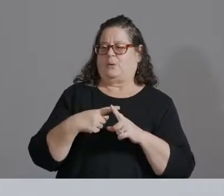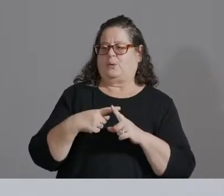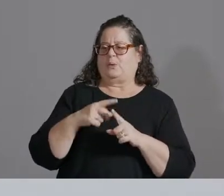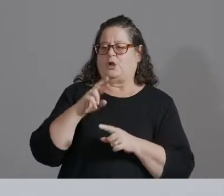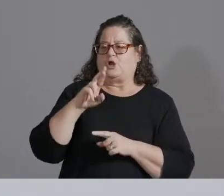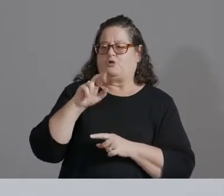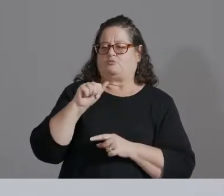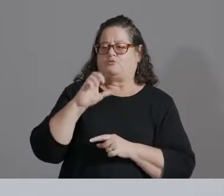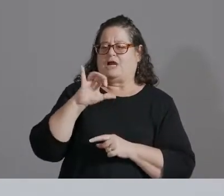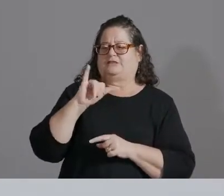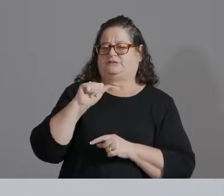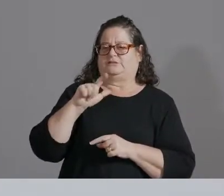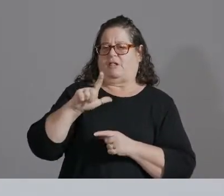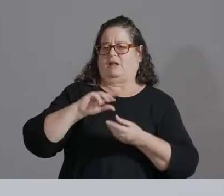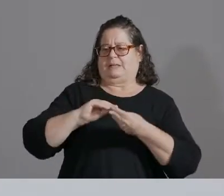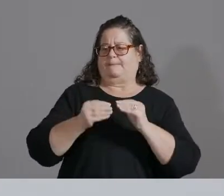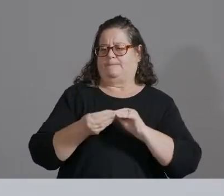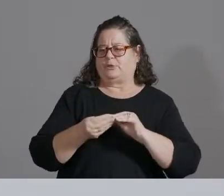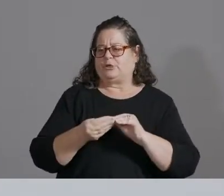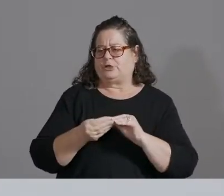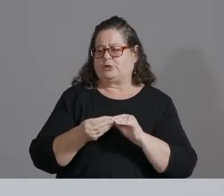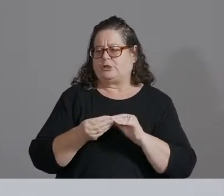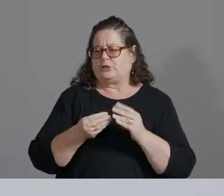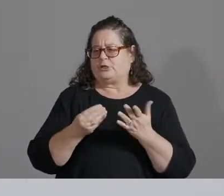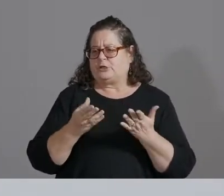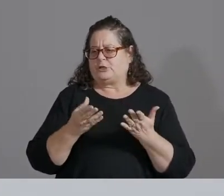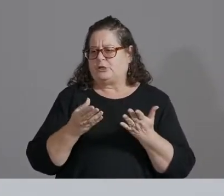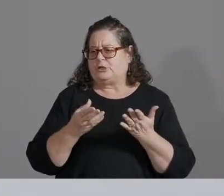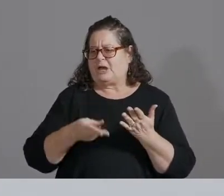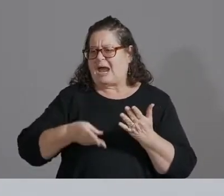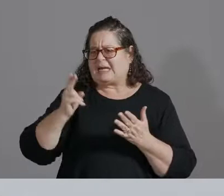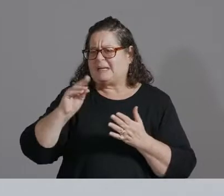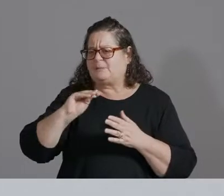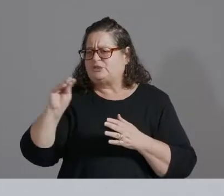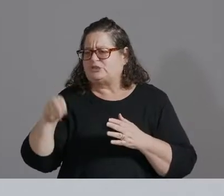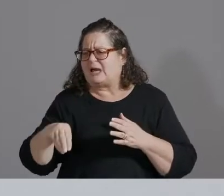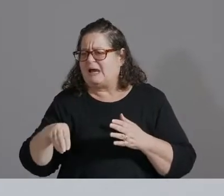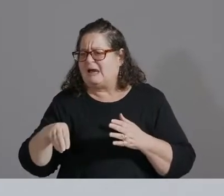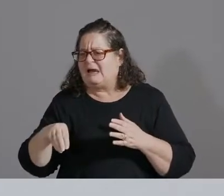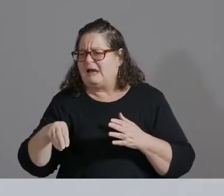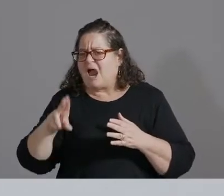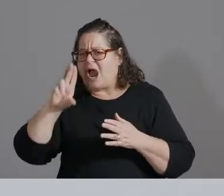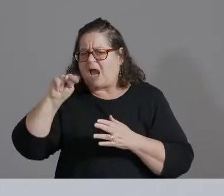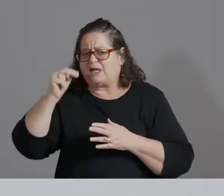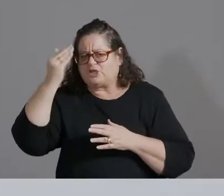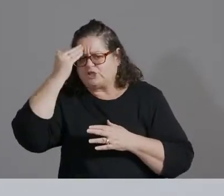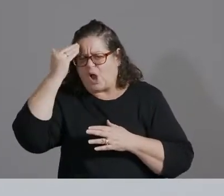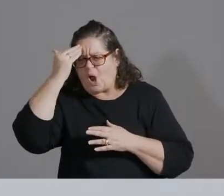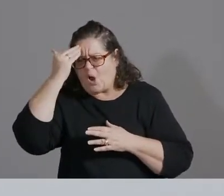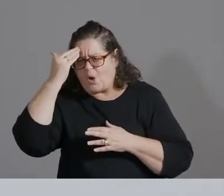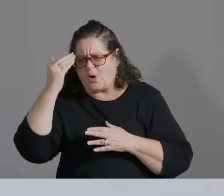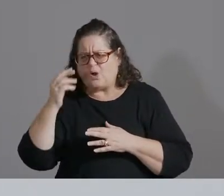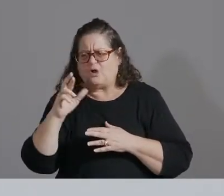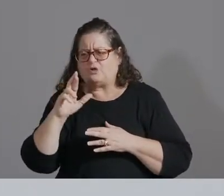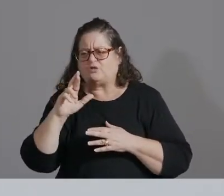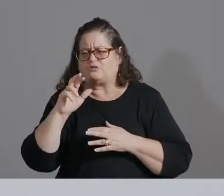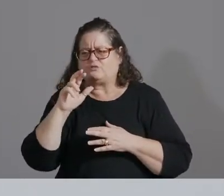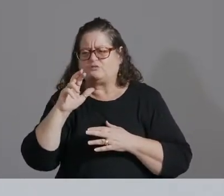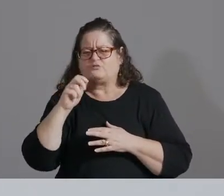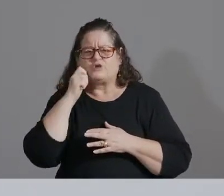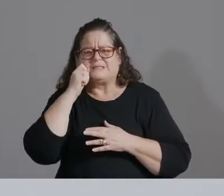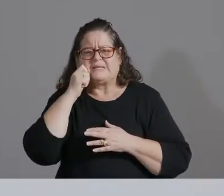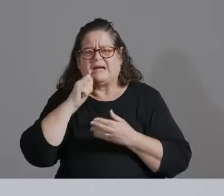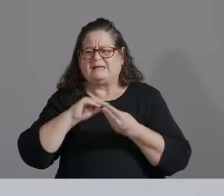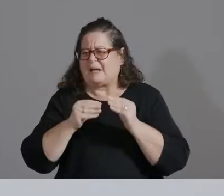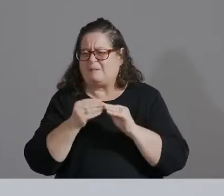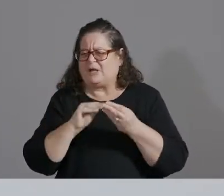high percentage of unknown racial data. Why is this? And who are these people that are not,